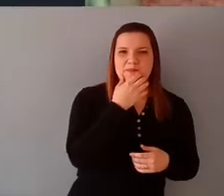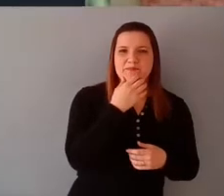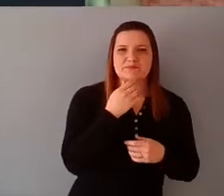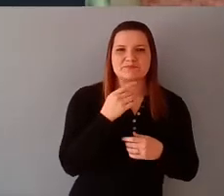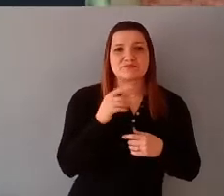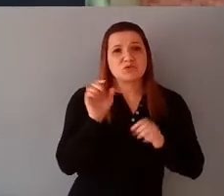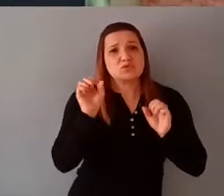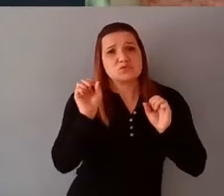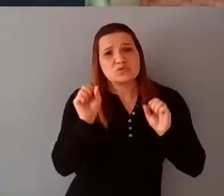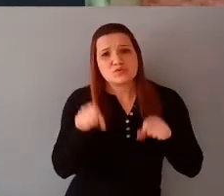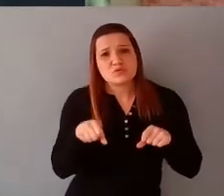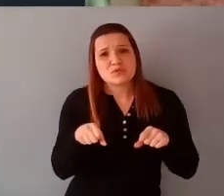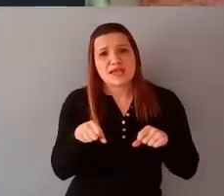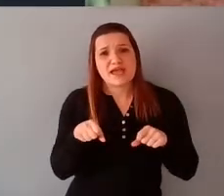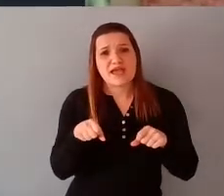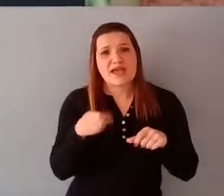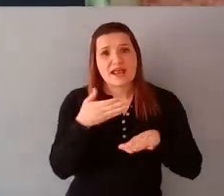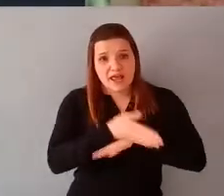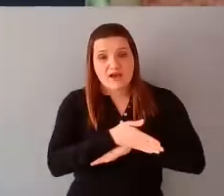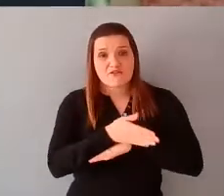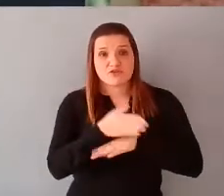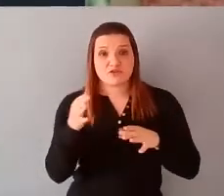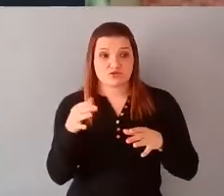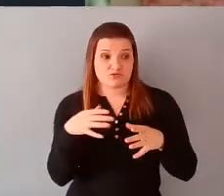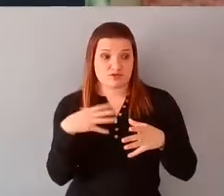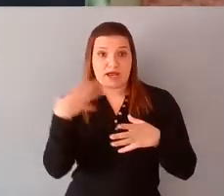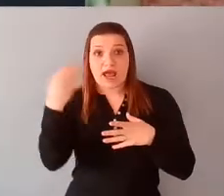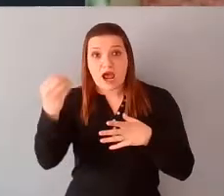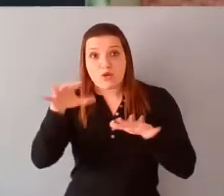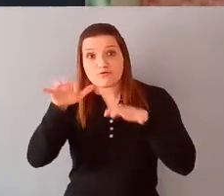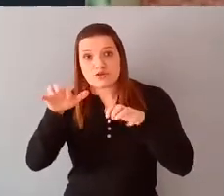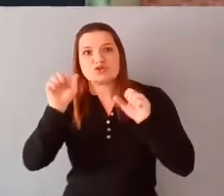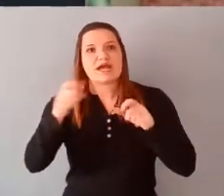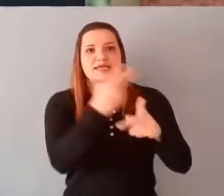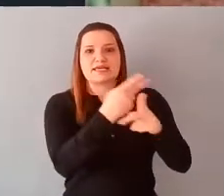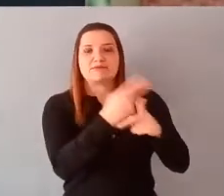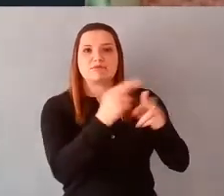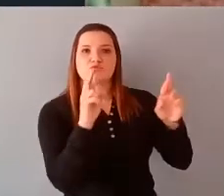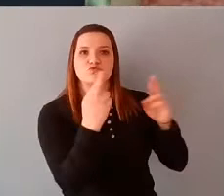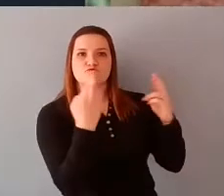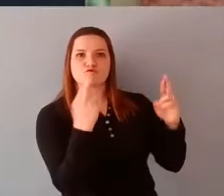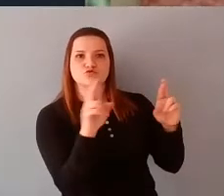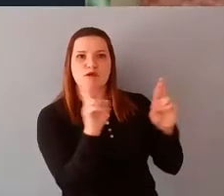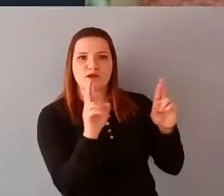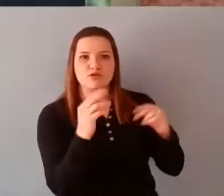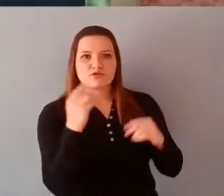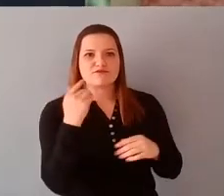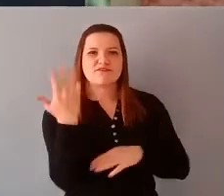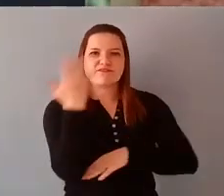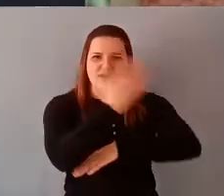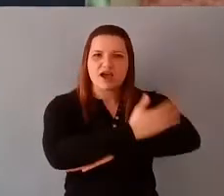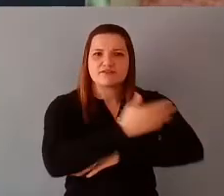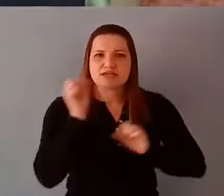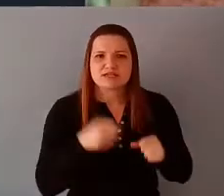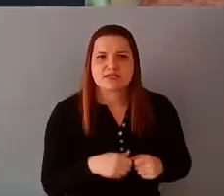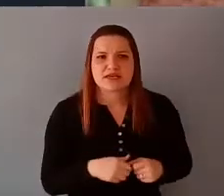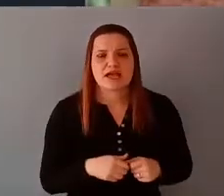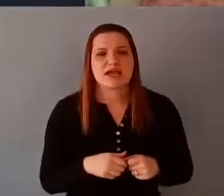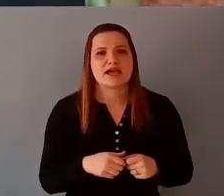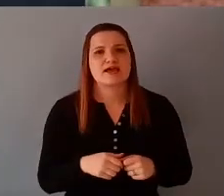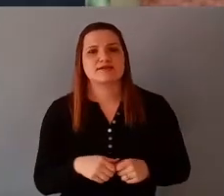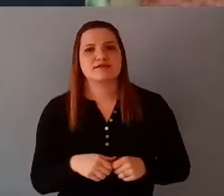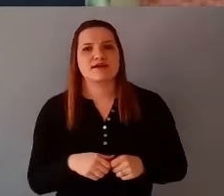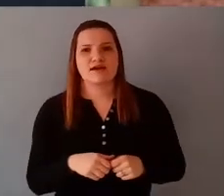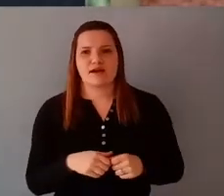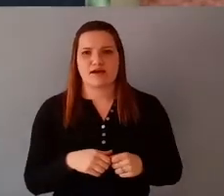You can, after you take it out of the freezer, it can be stored in the refrigerator for 5 days as you thaw it out